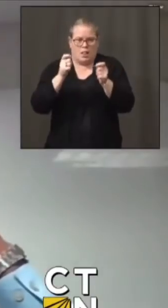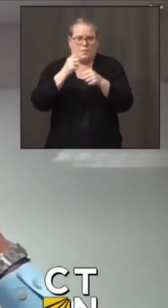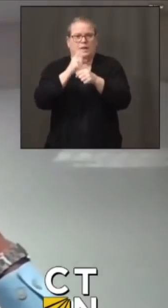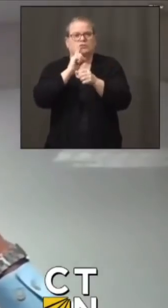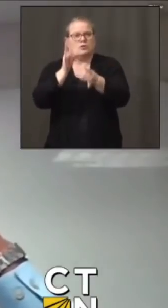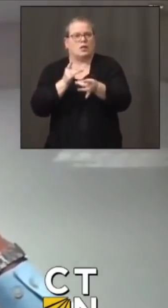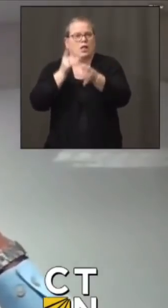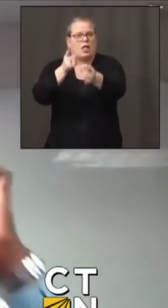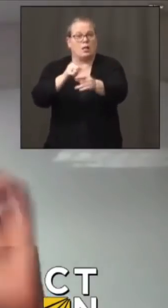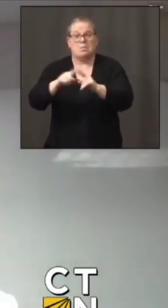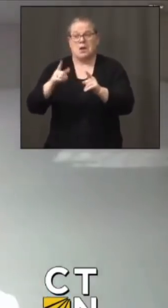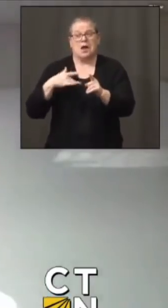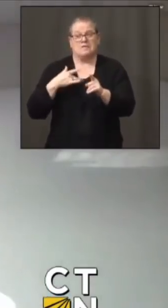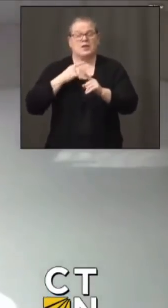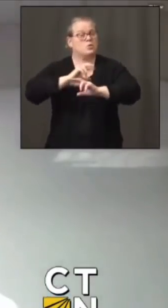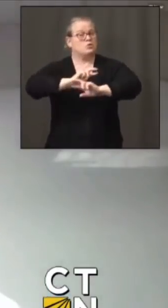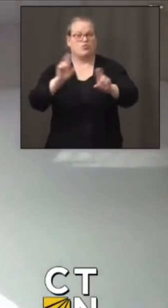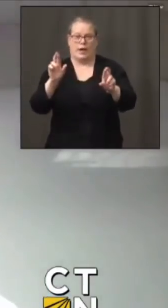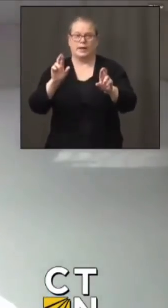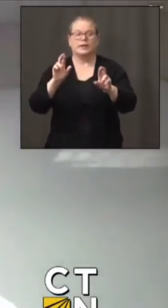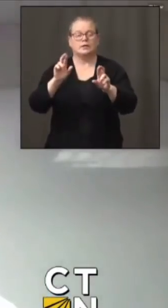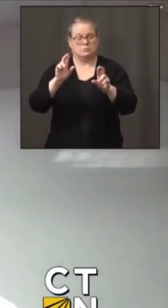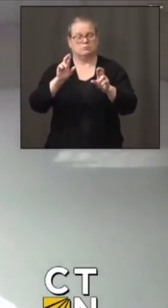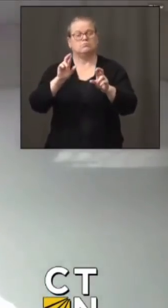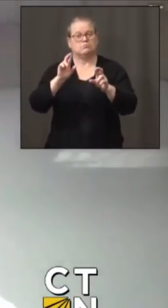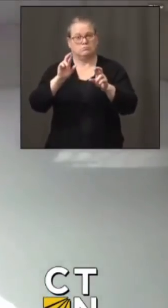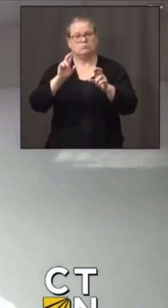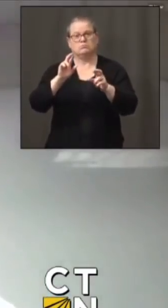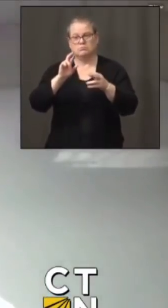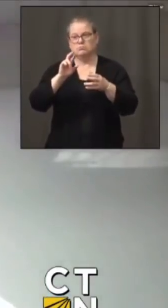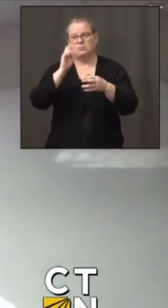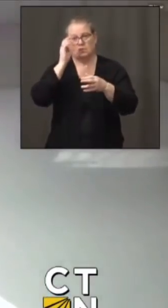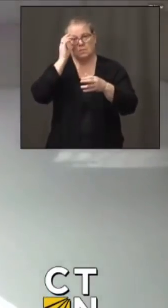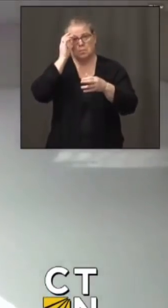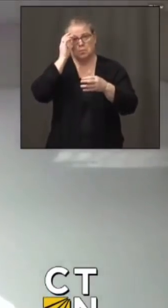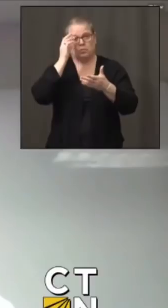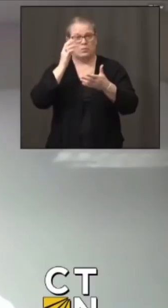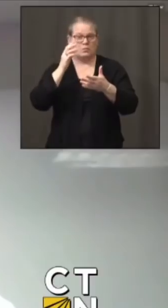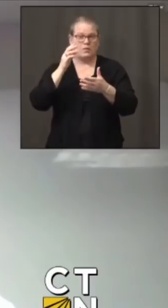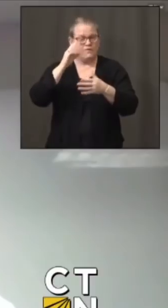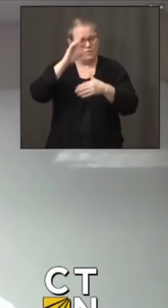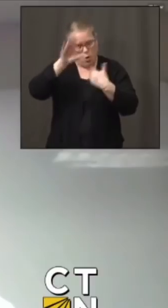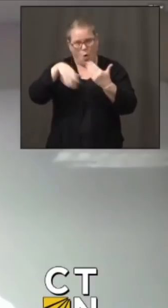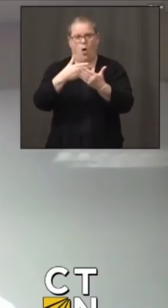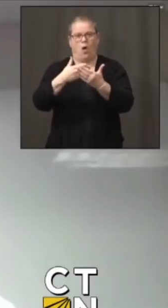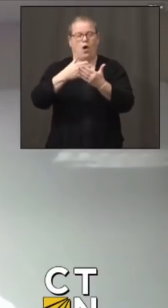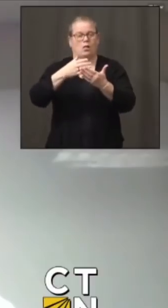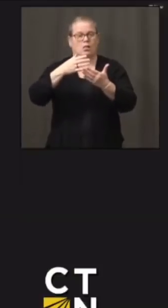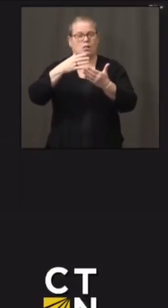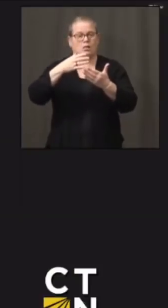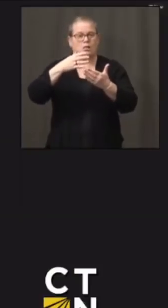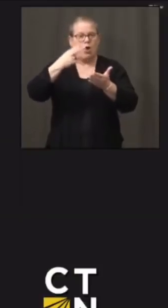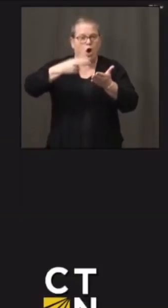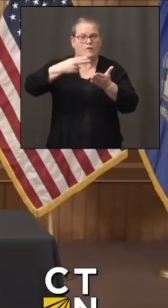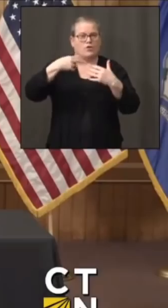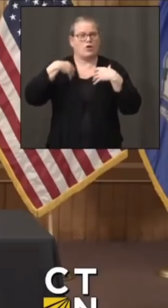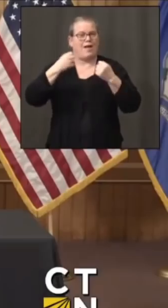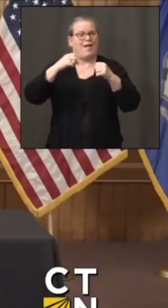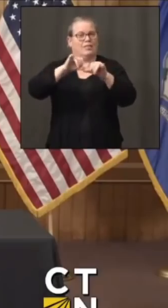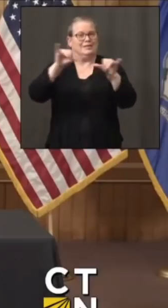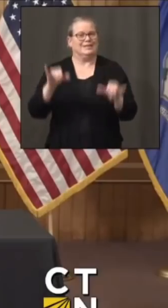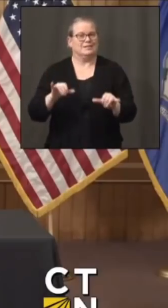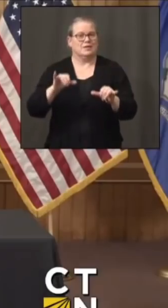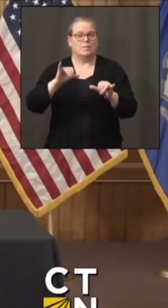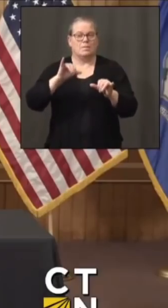and prepared in order to facilitate all areas, all offices inside and outside Hartford healthcare system. What about the other